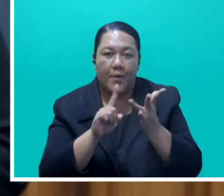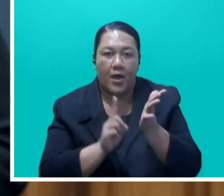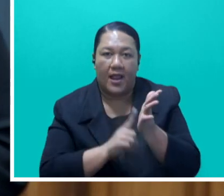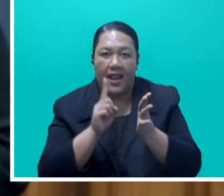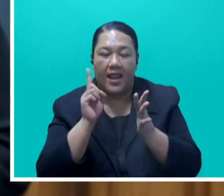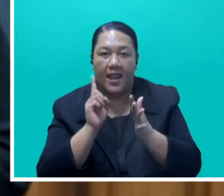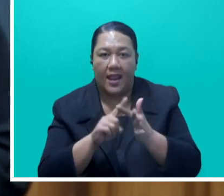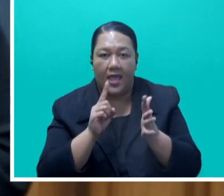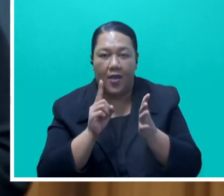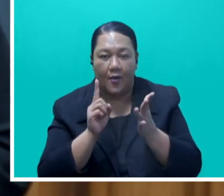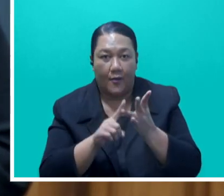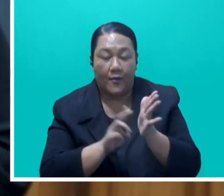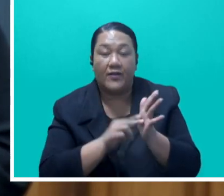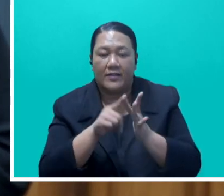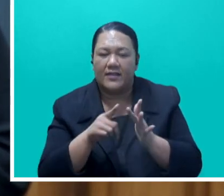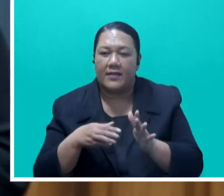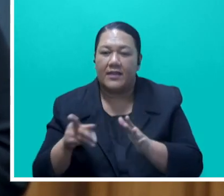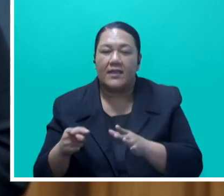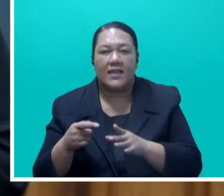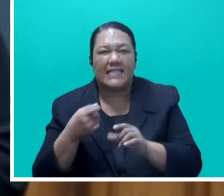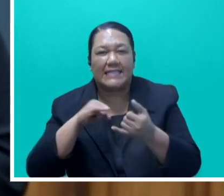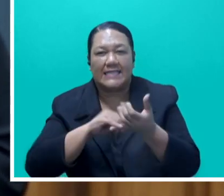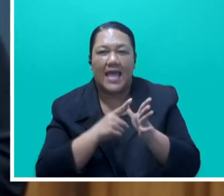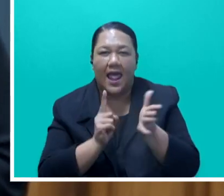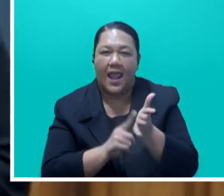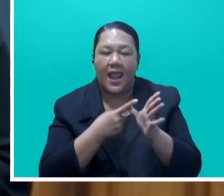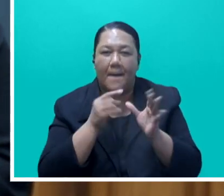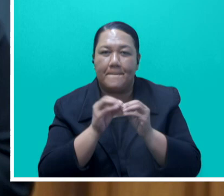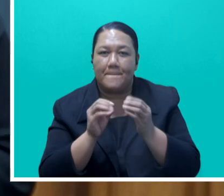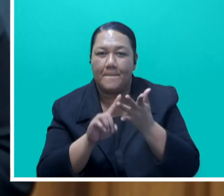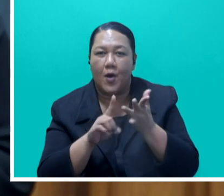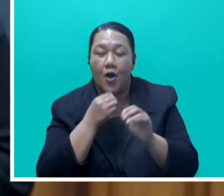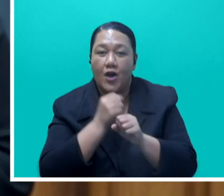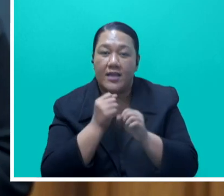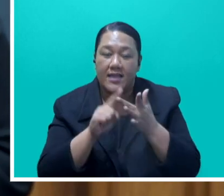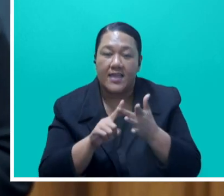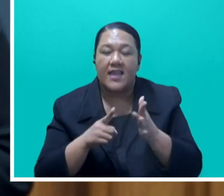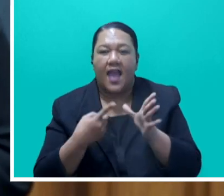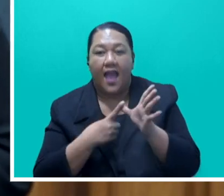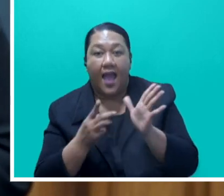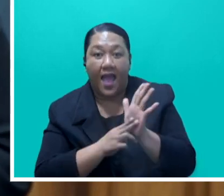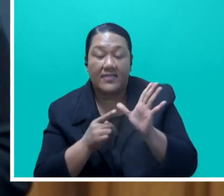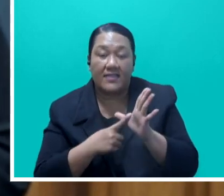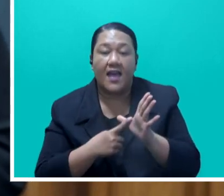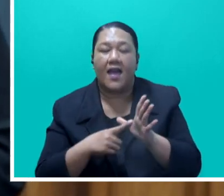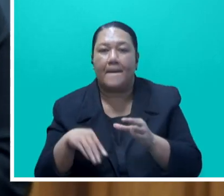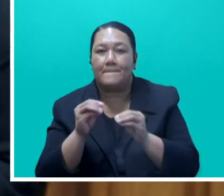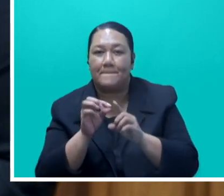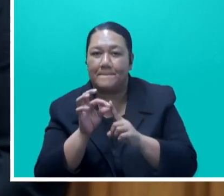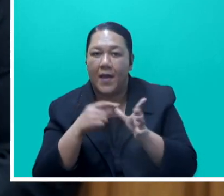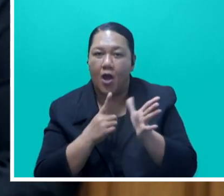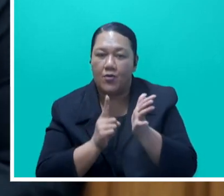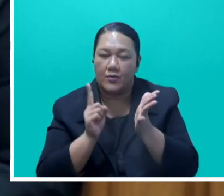Silmaimbau, Mr. Kini William Salambongi, Miss Anna Naivo, Mr. Polias Matawalu, and